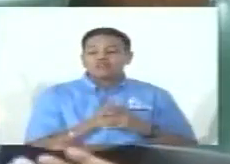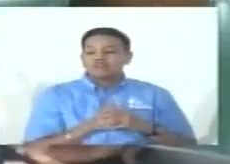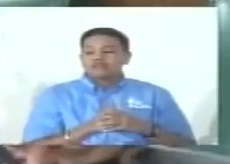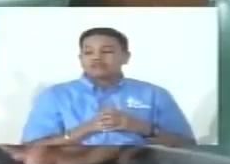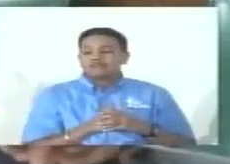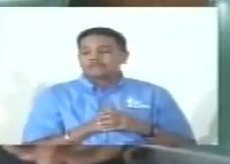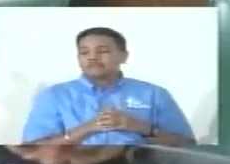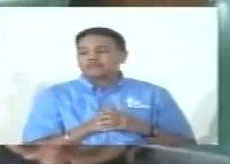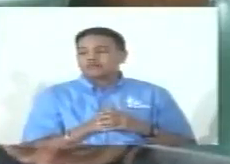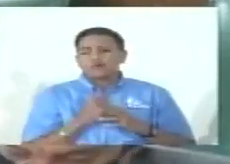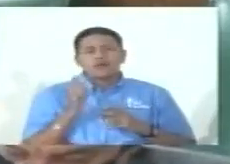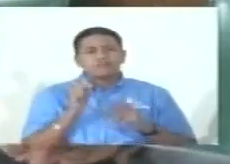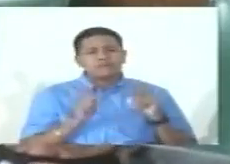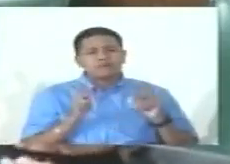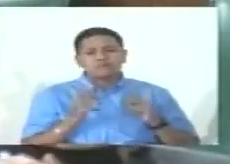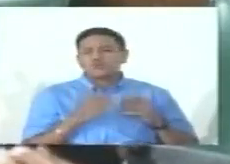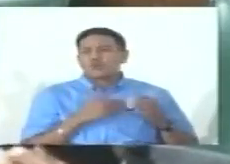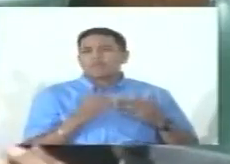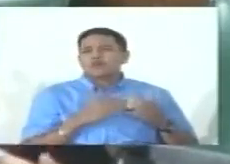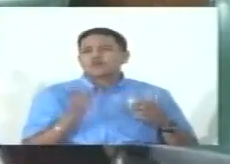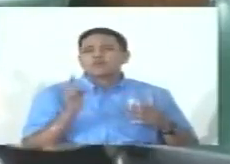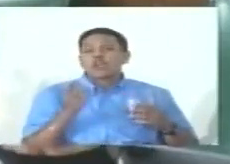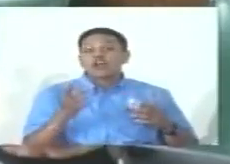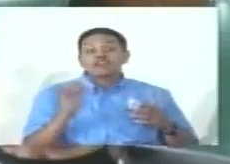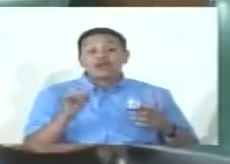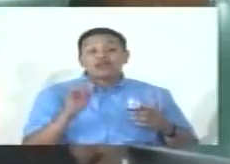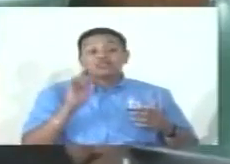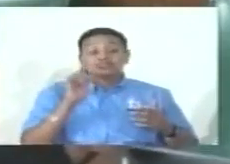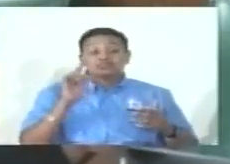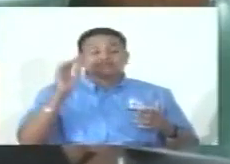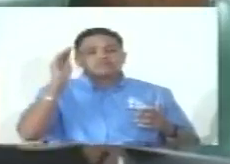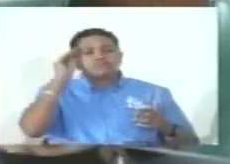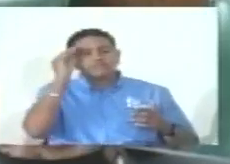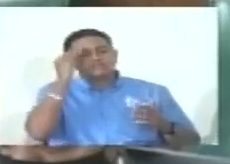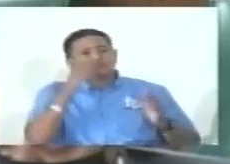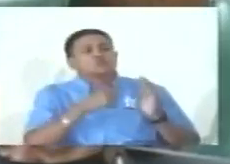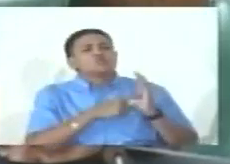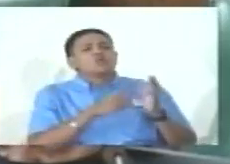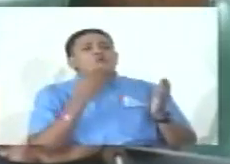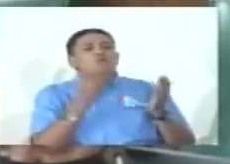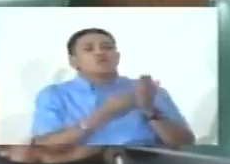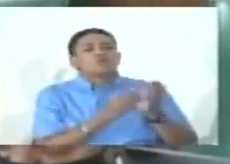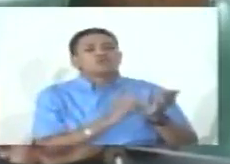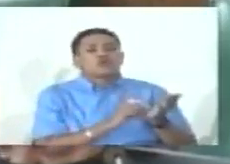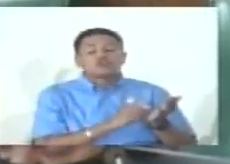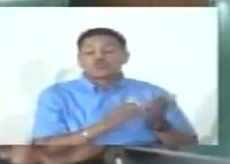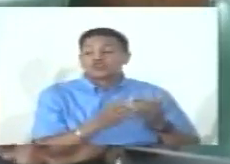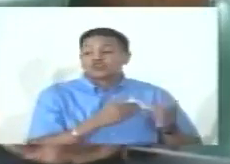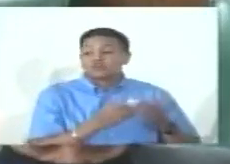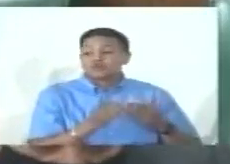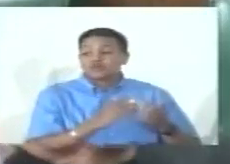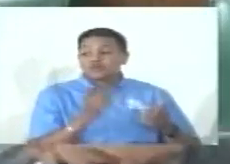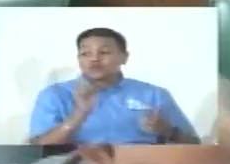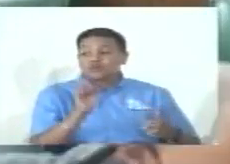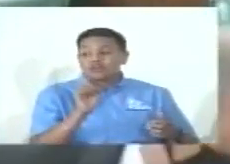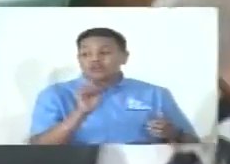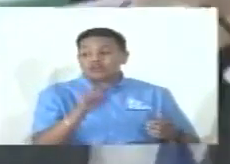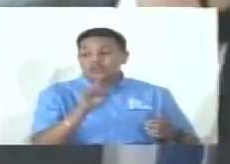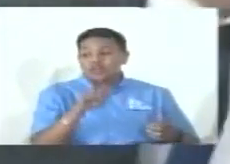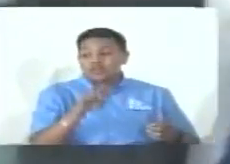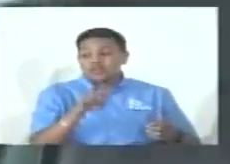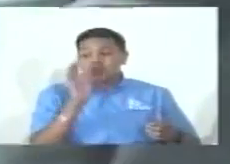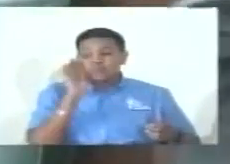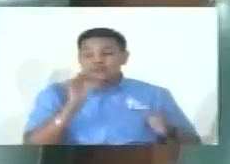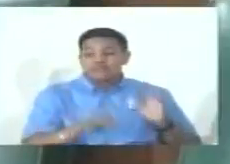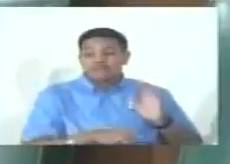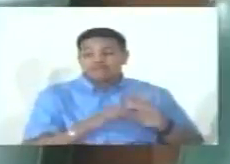where persons, no matter where, and this is a mark of a good physician, no matter where, when they are in need, they will